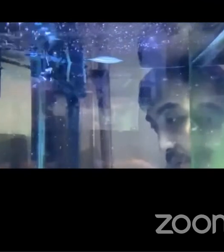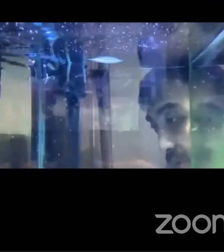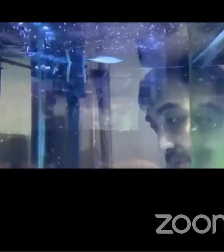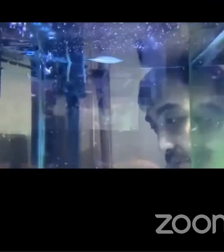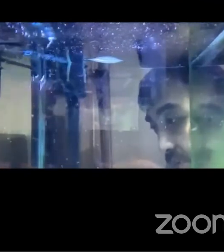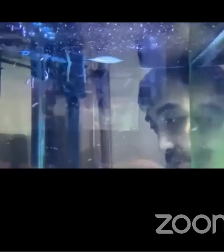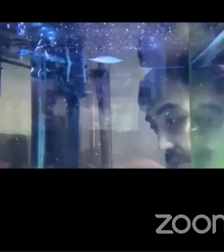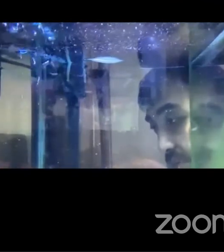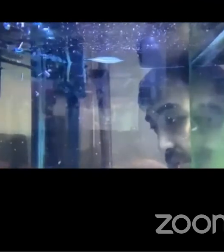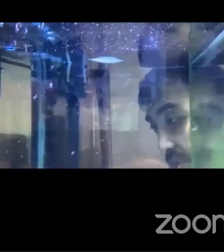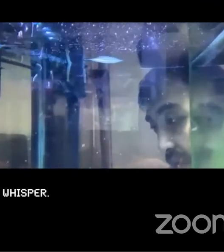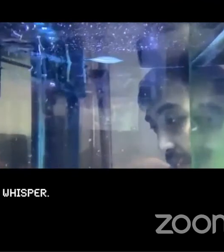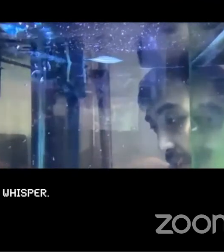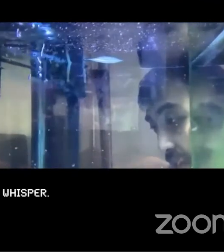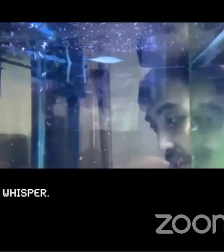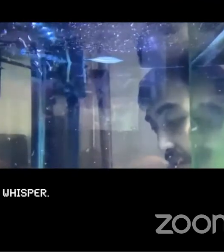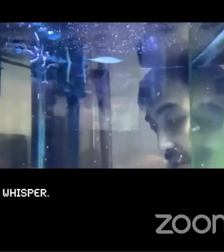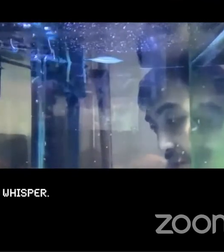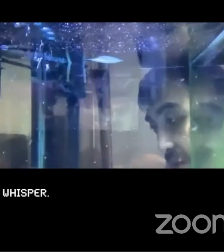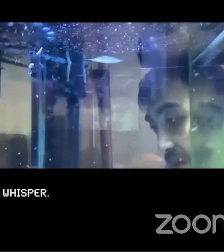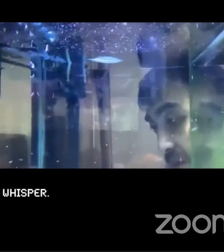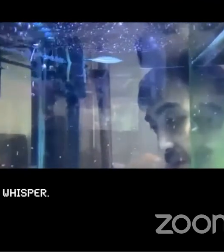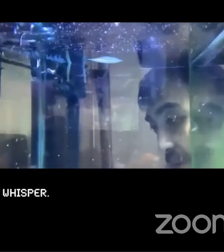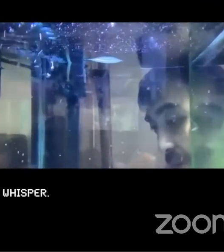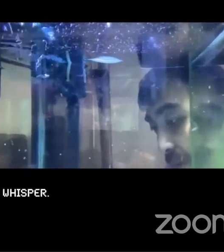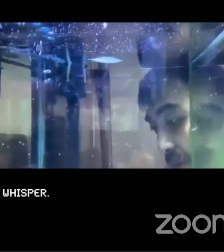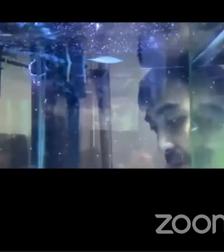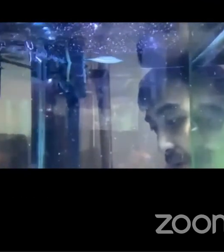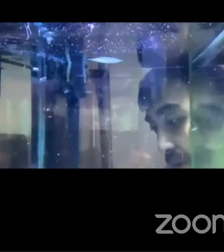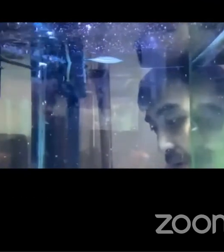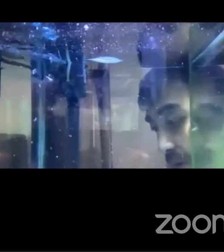Or say them as machine.